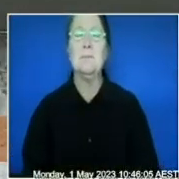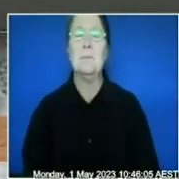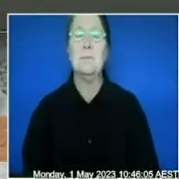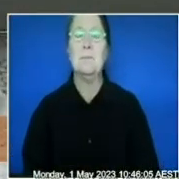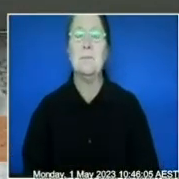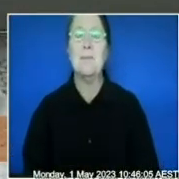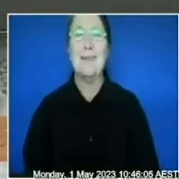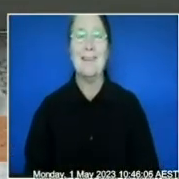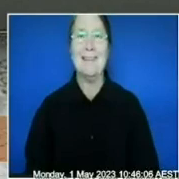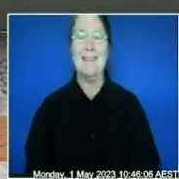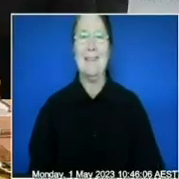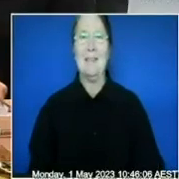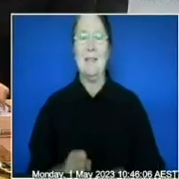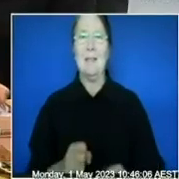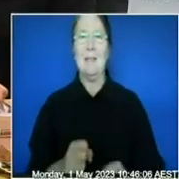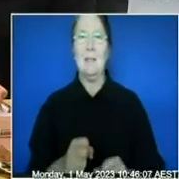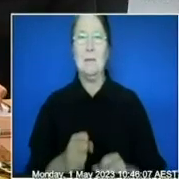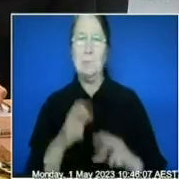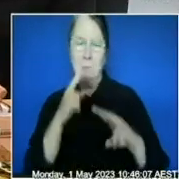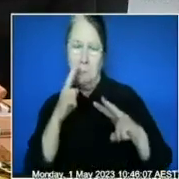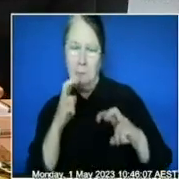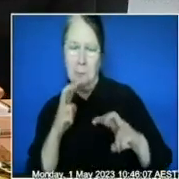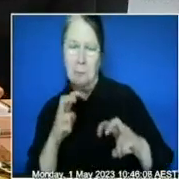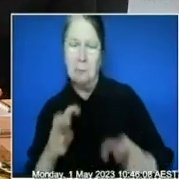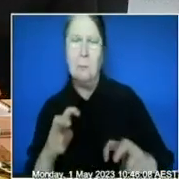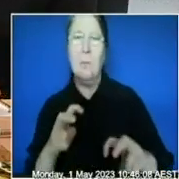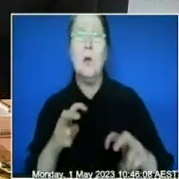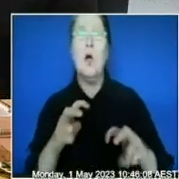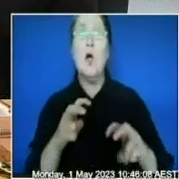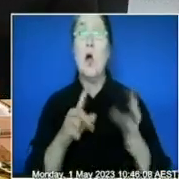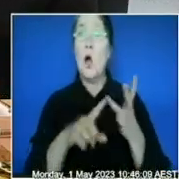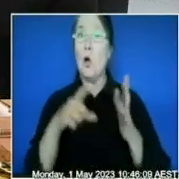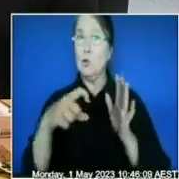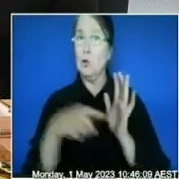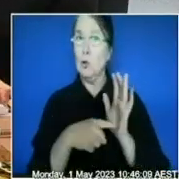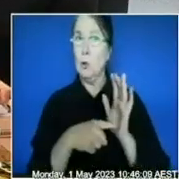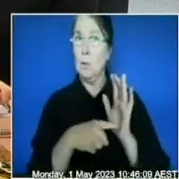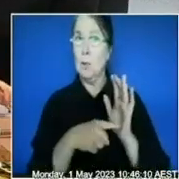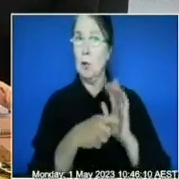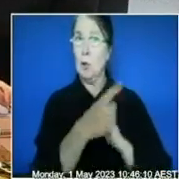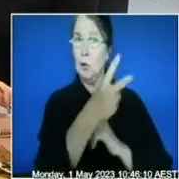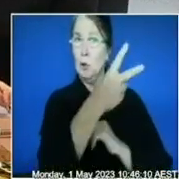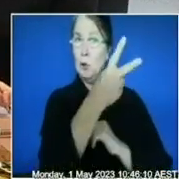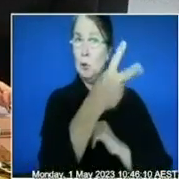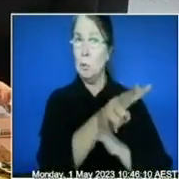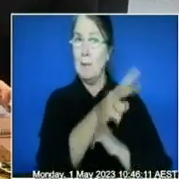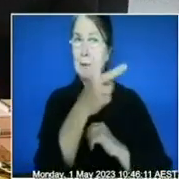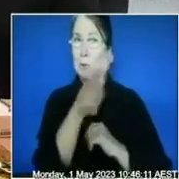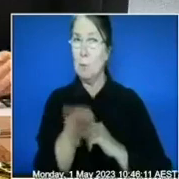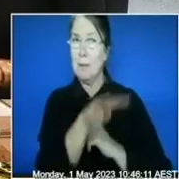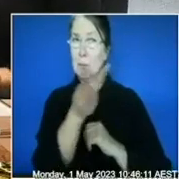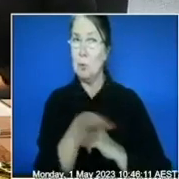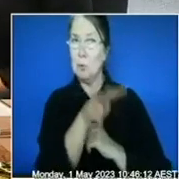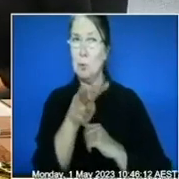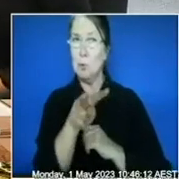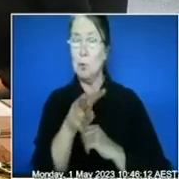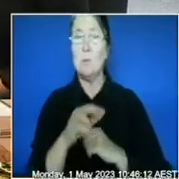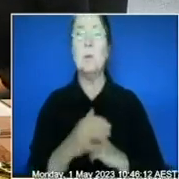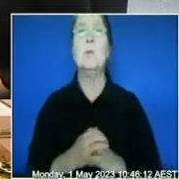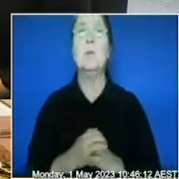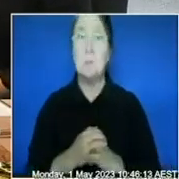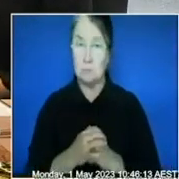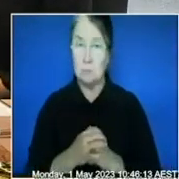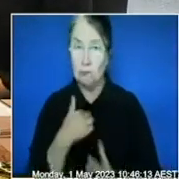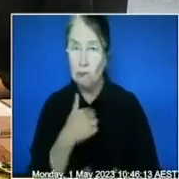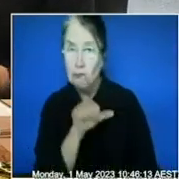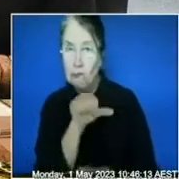The evaluation started earlier than that, but it reported draft report in October 2022 and then a final interim report But only